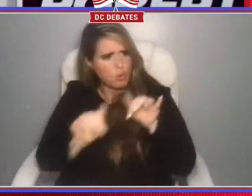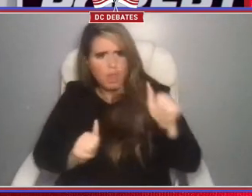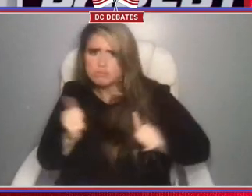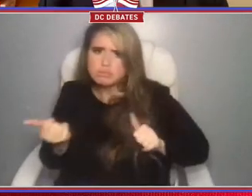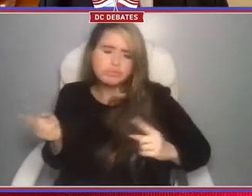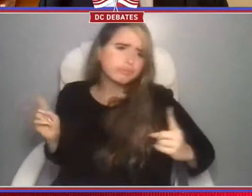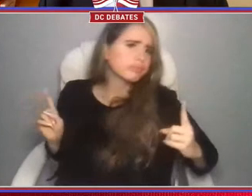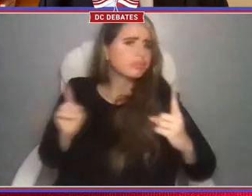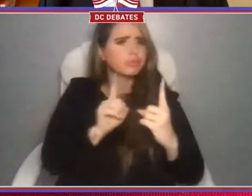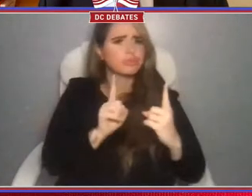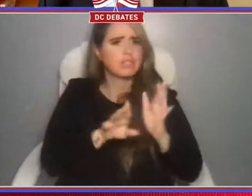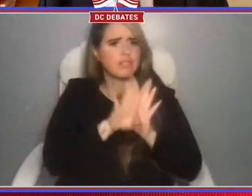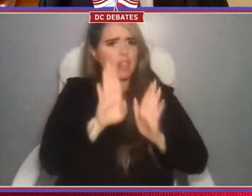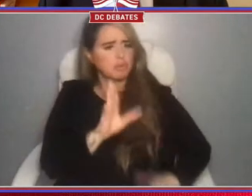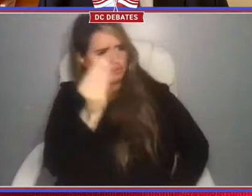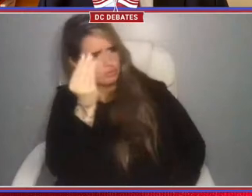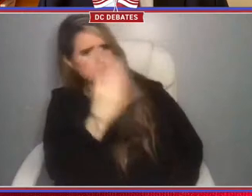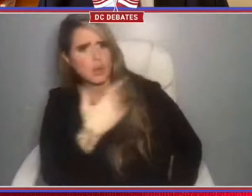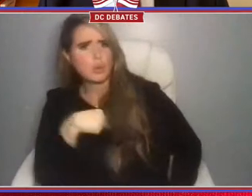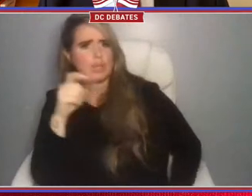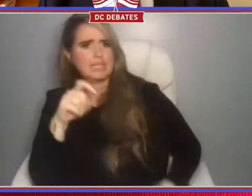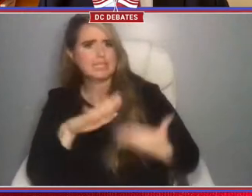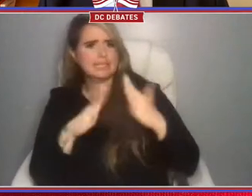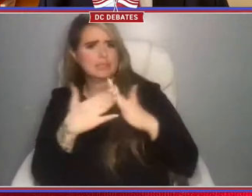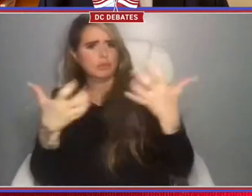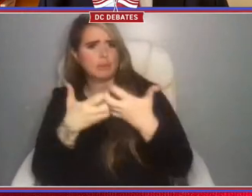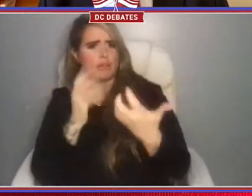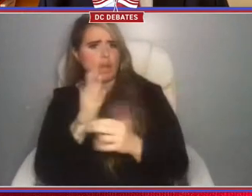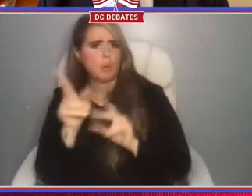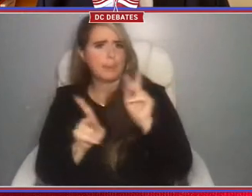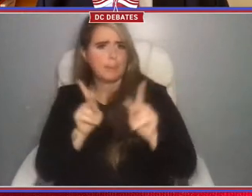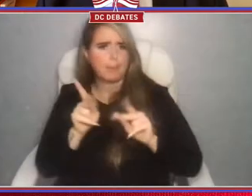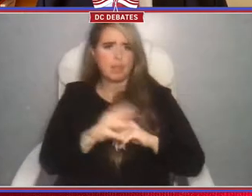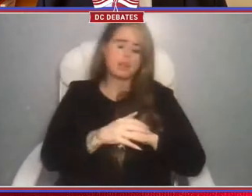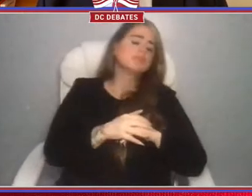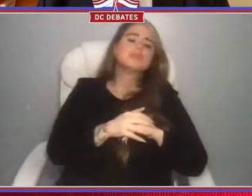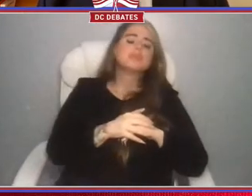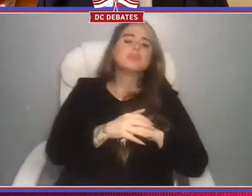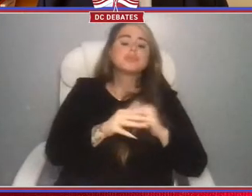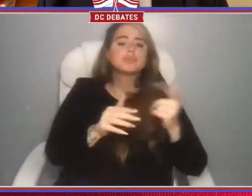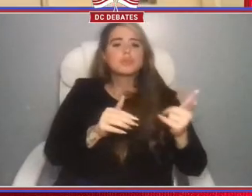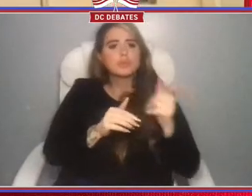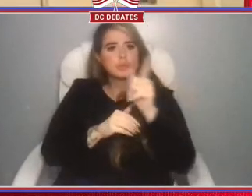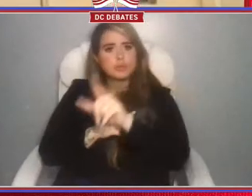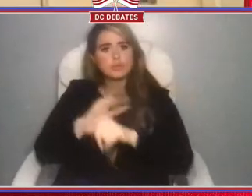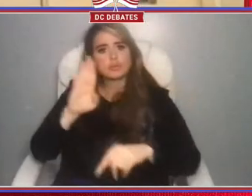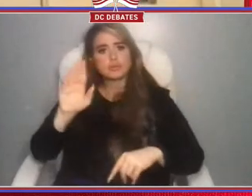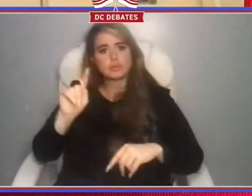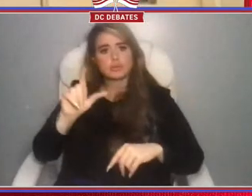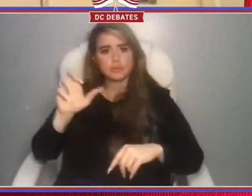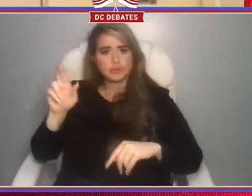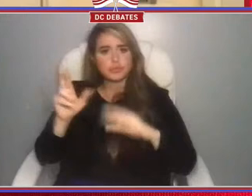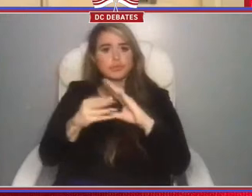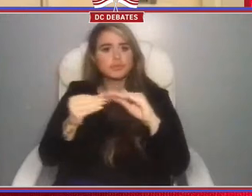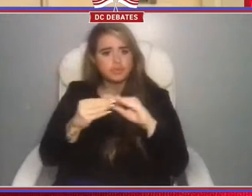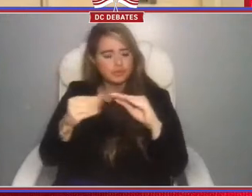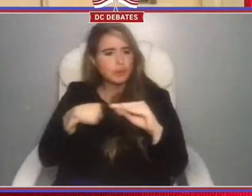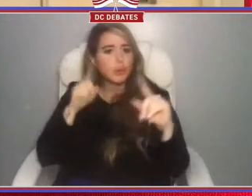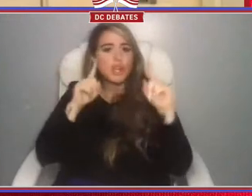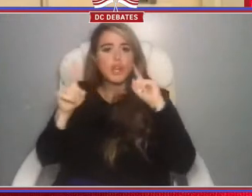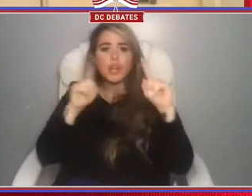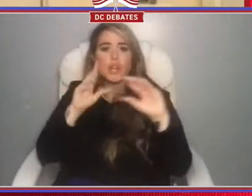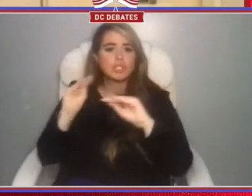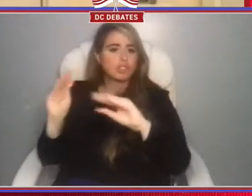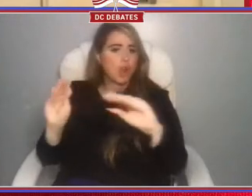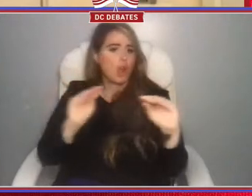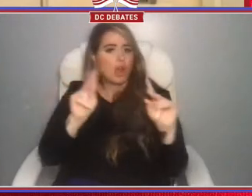people. Thank you very much. Mr. Butler. I just want to say that we're hearing a lot of talk from people that have had